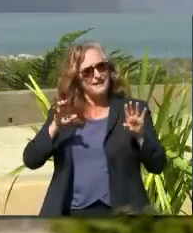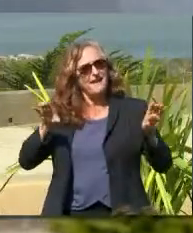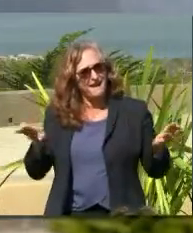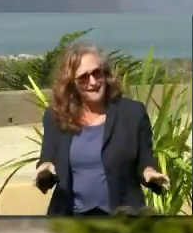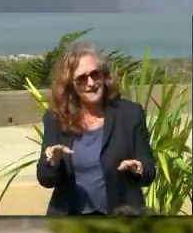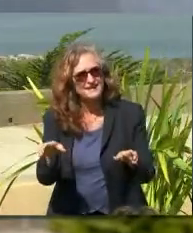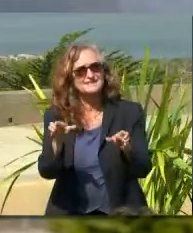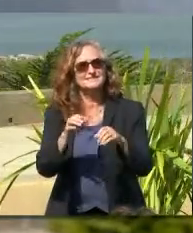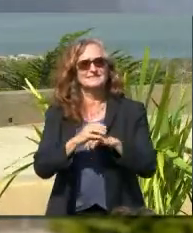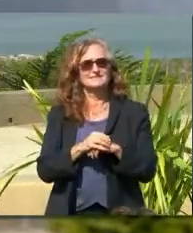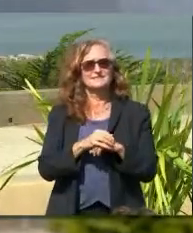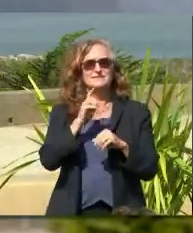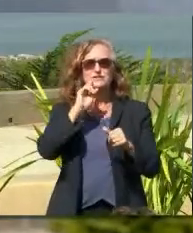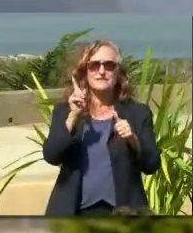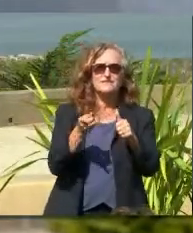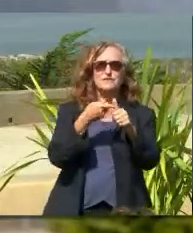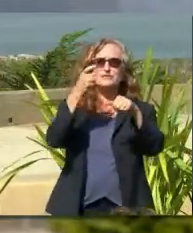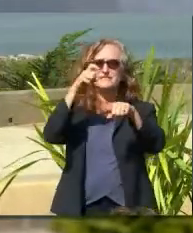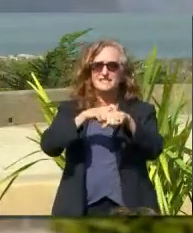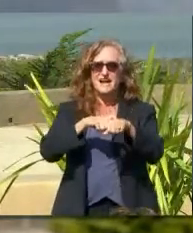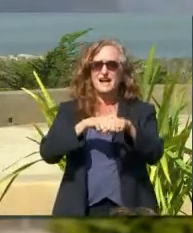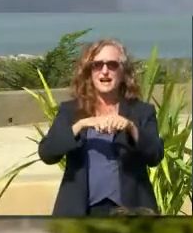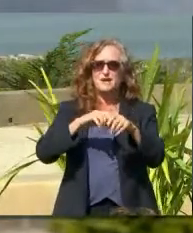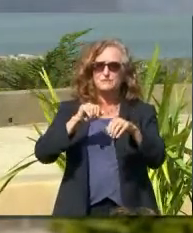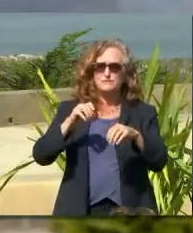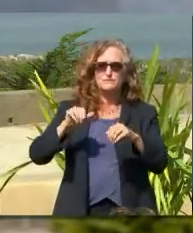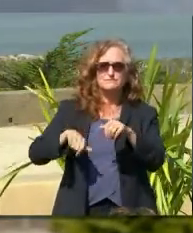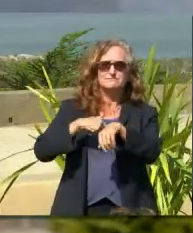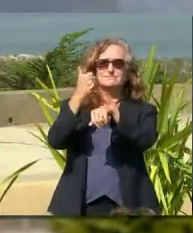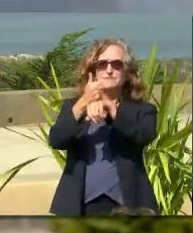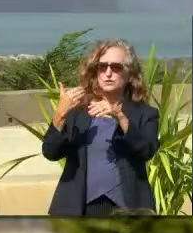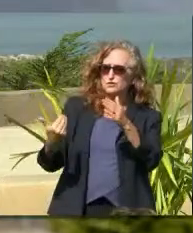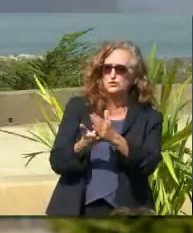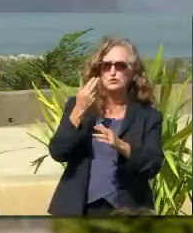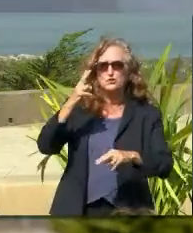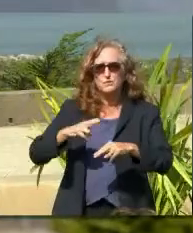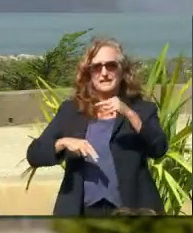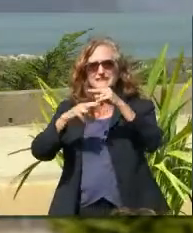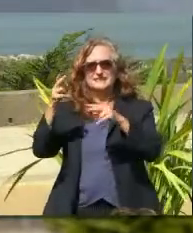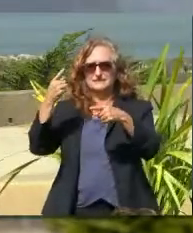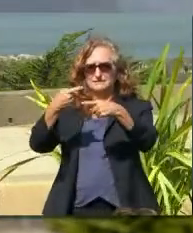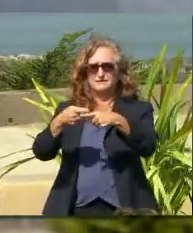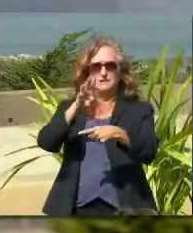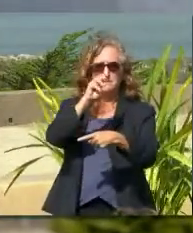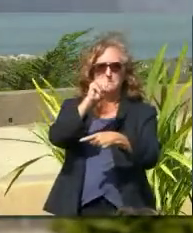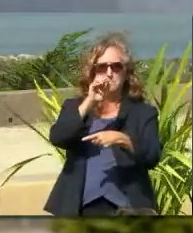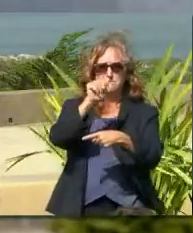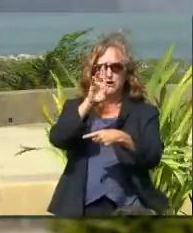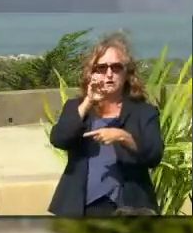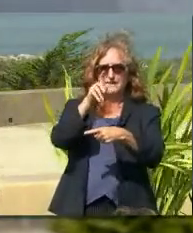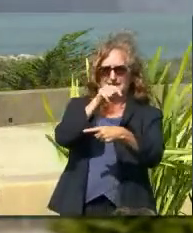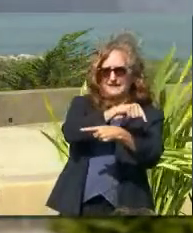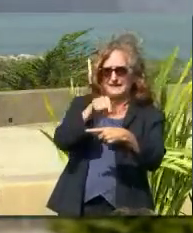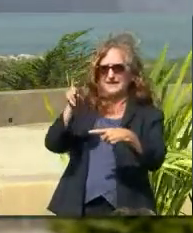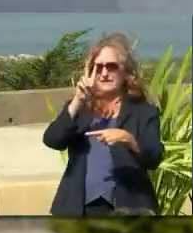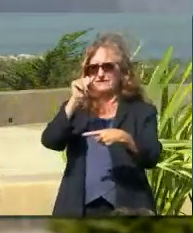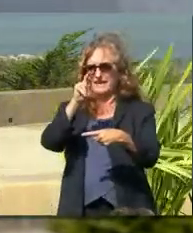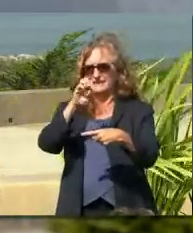For the first time, we broke ground on a building at the corner of Market and Van Ness, the first of its